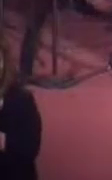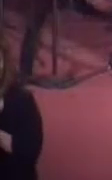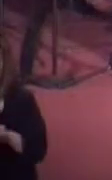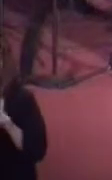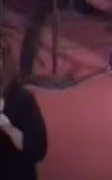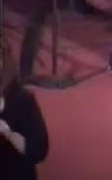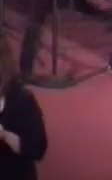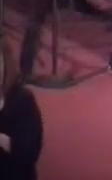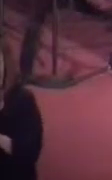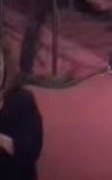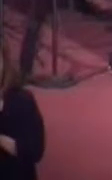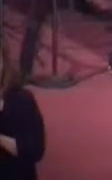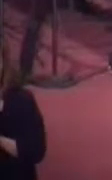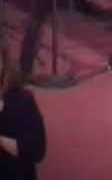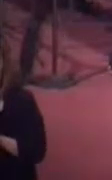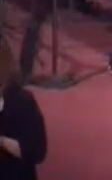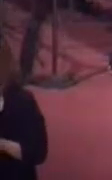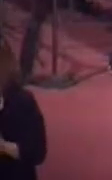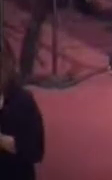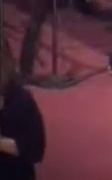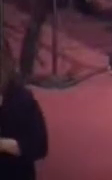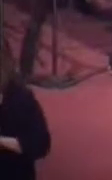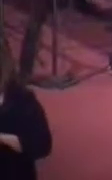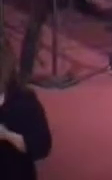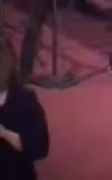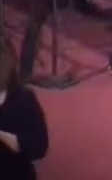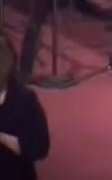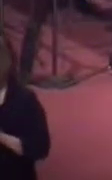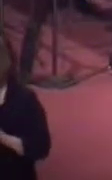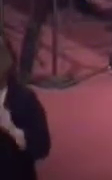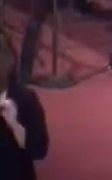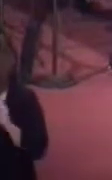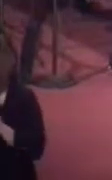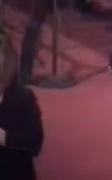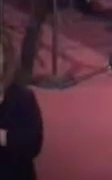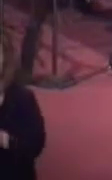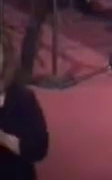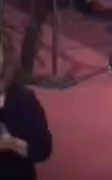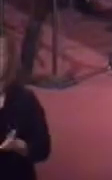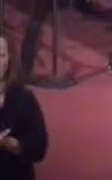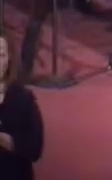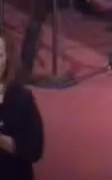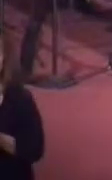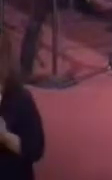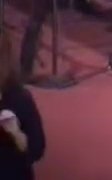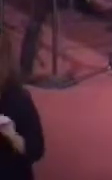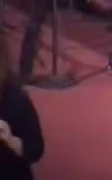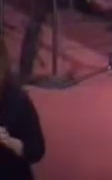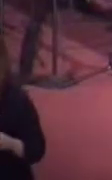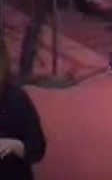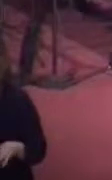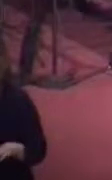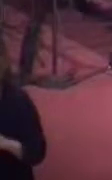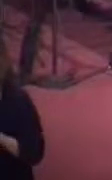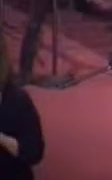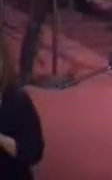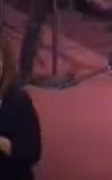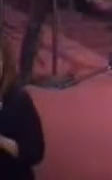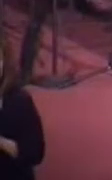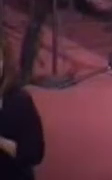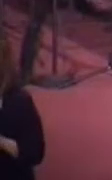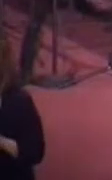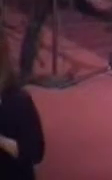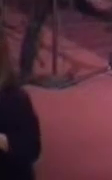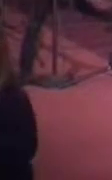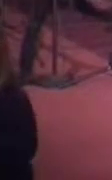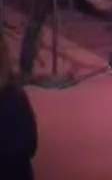attacked. Stop sitting back doing nothing and praying. Get up off your butt and do something about it. A complete attack on prayer. Prayer has